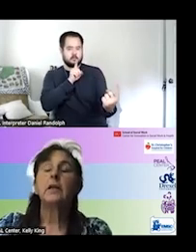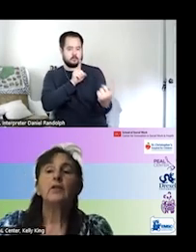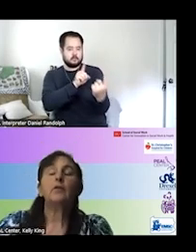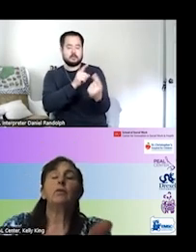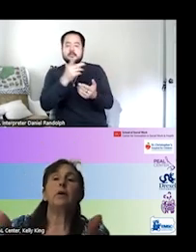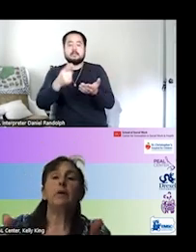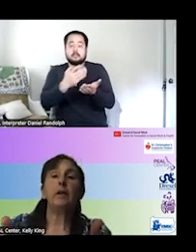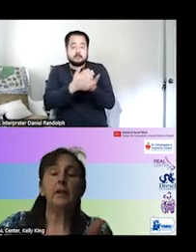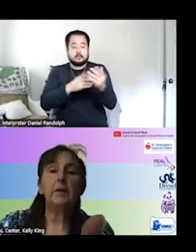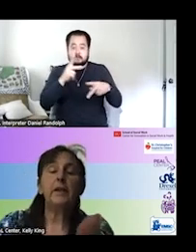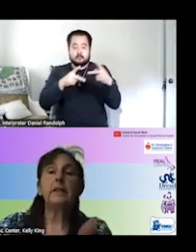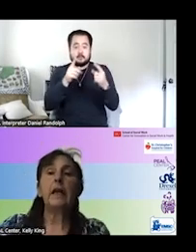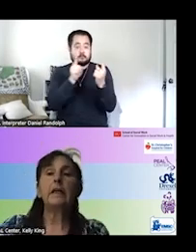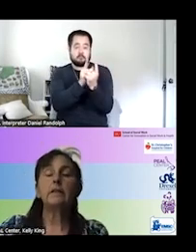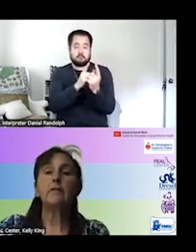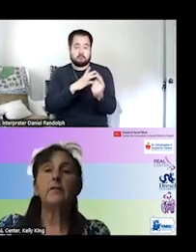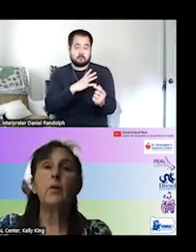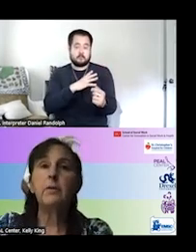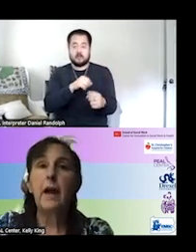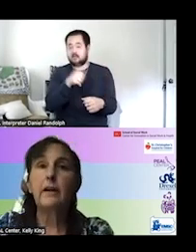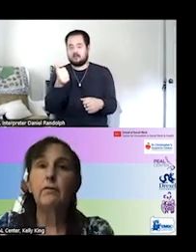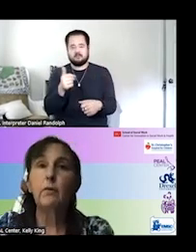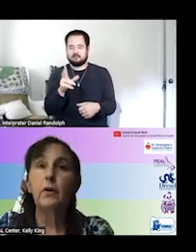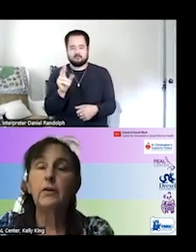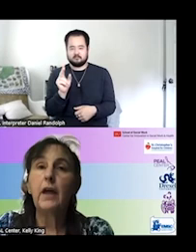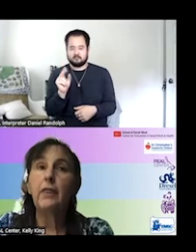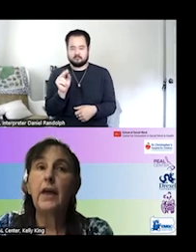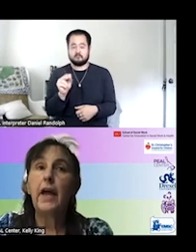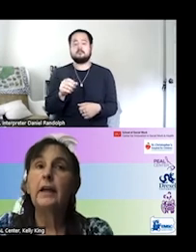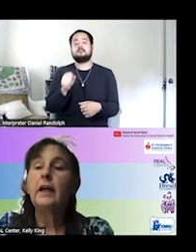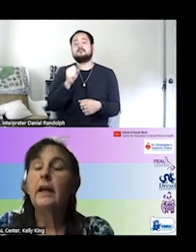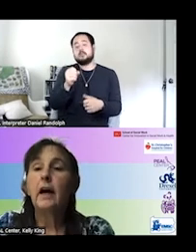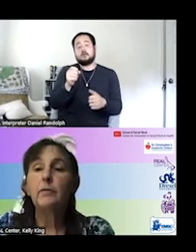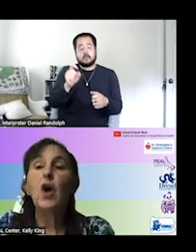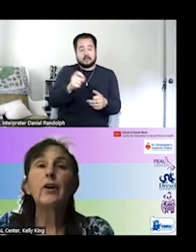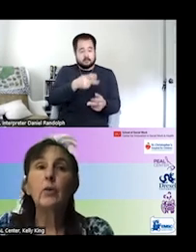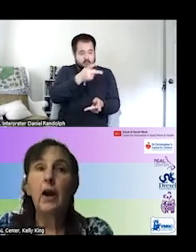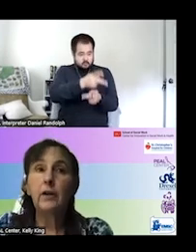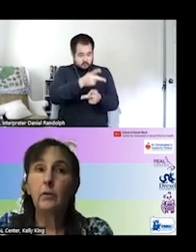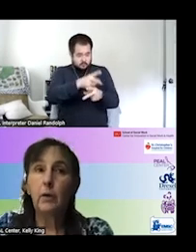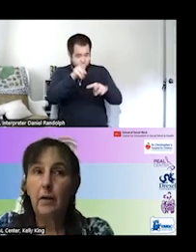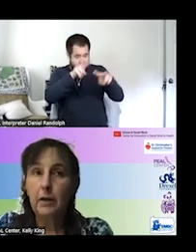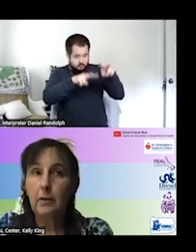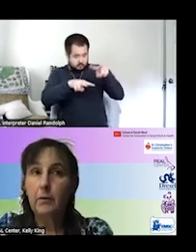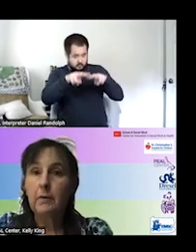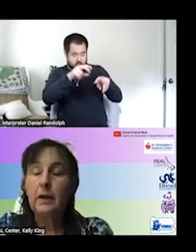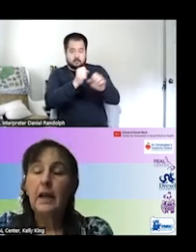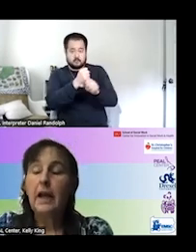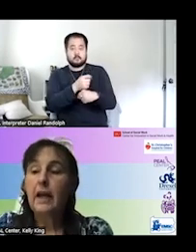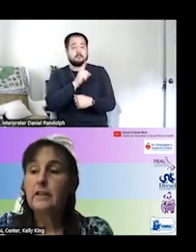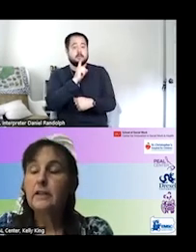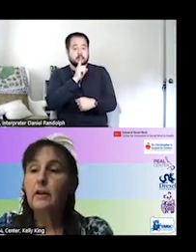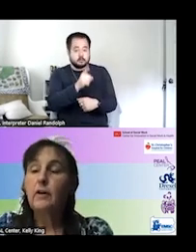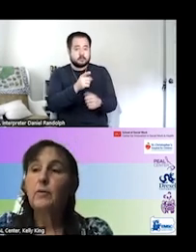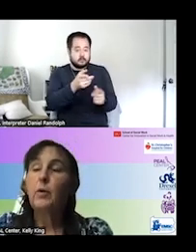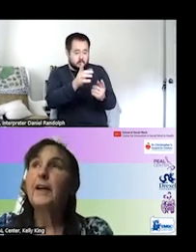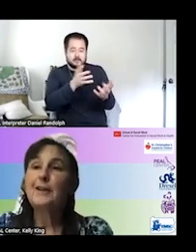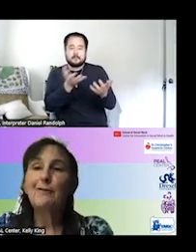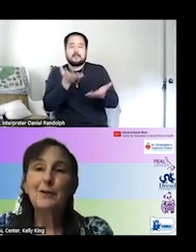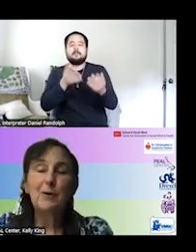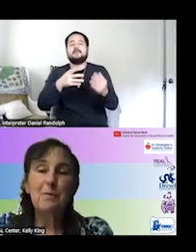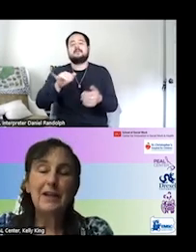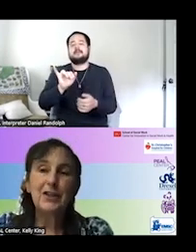important. So maybe a little bit of dance of going back and forth, and then not crowding around people. As the